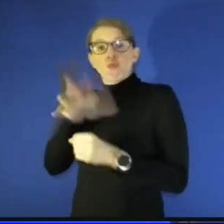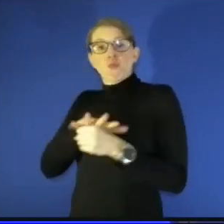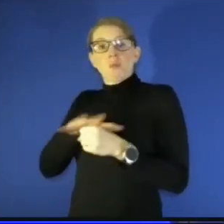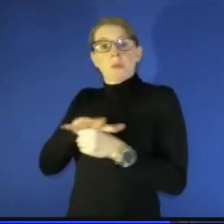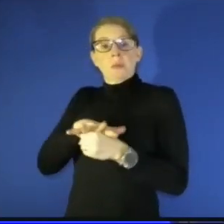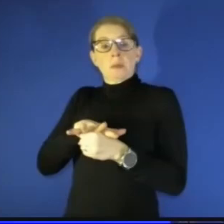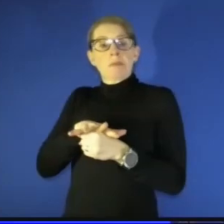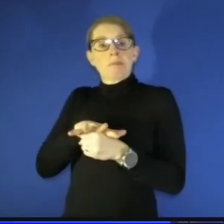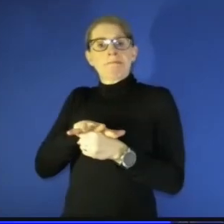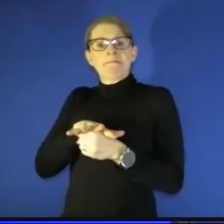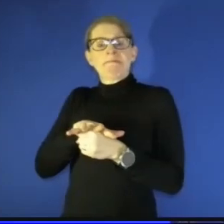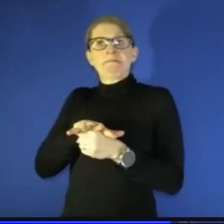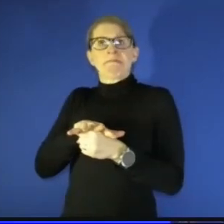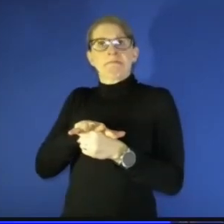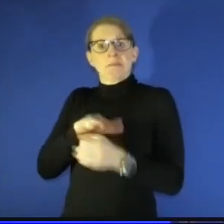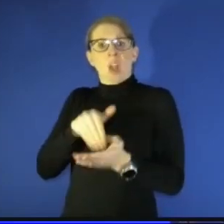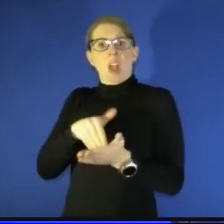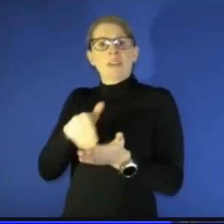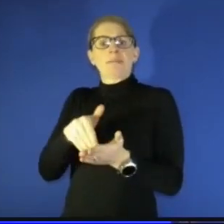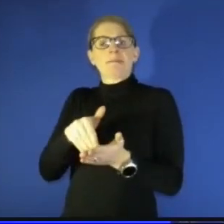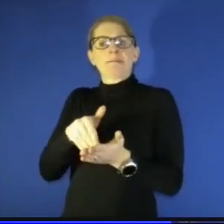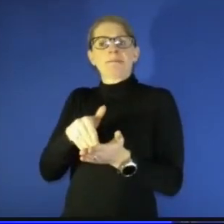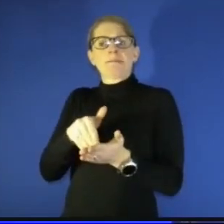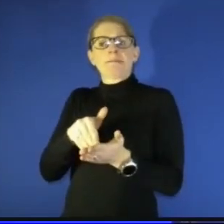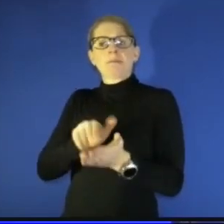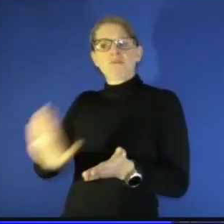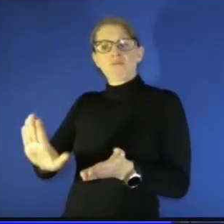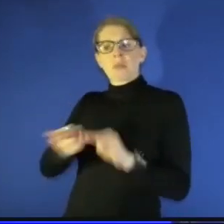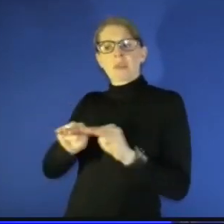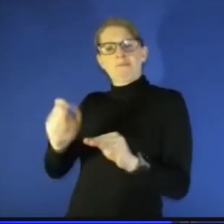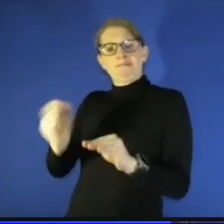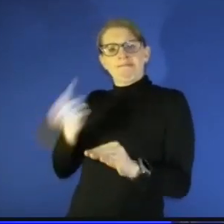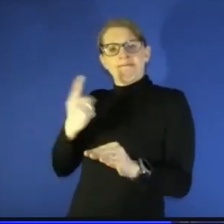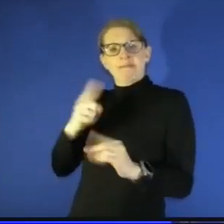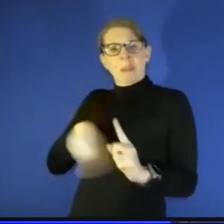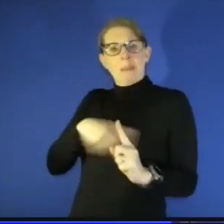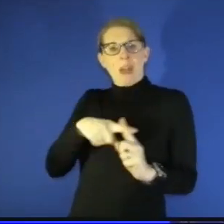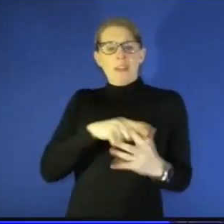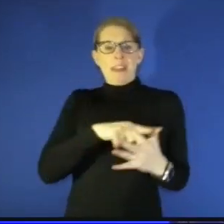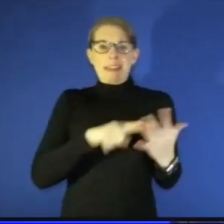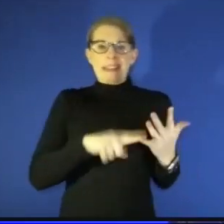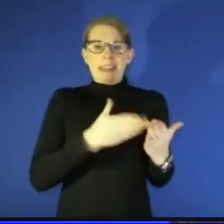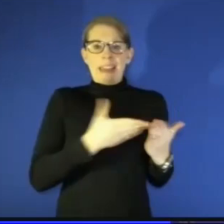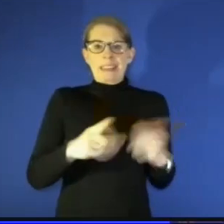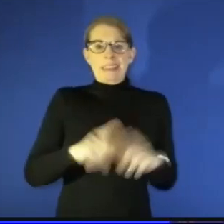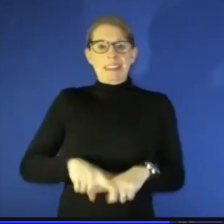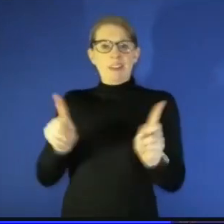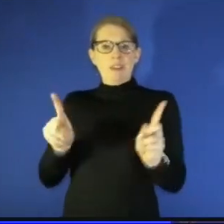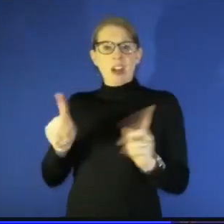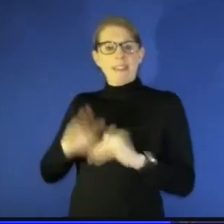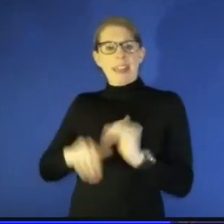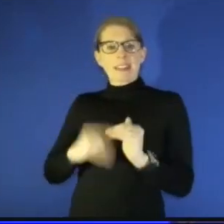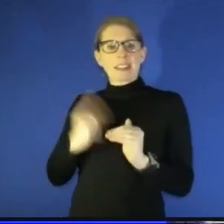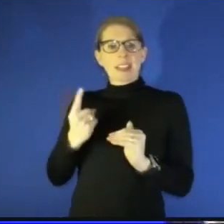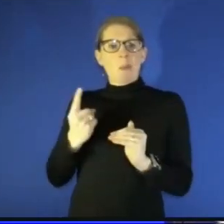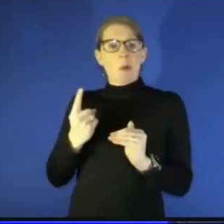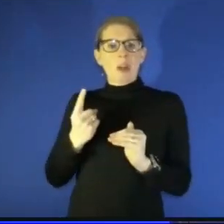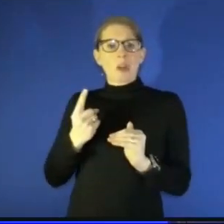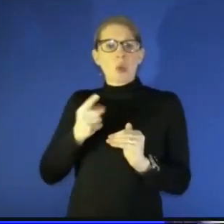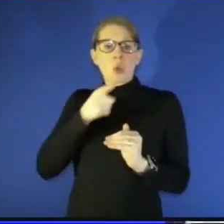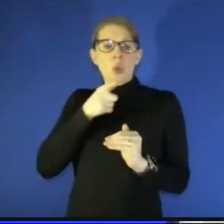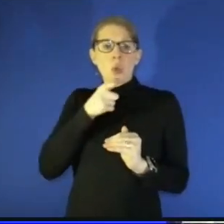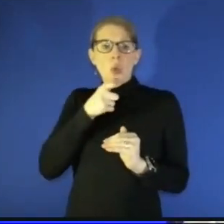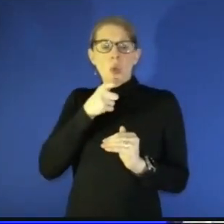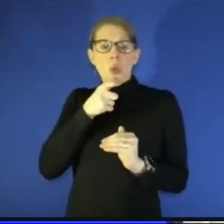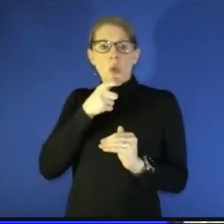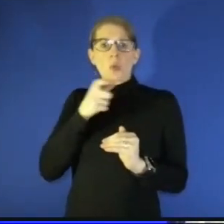oftentimes their level of understanding about these things is different than somebody who's bombarded